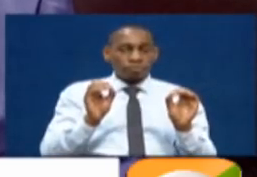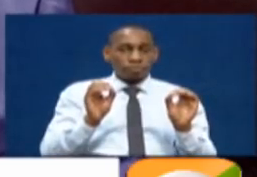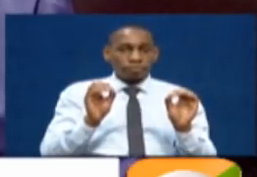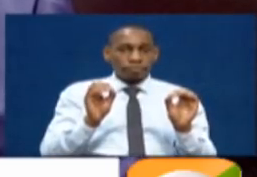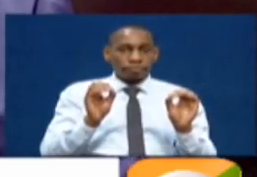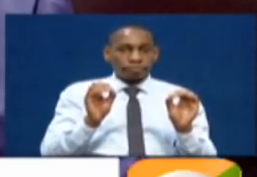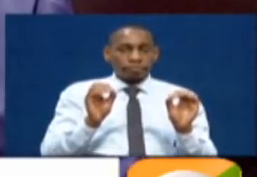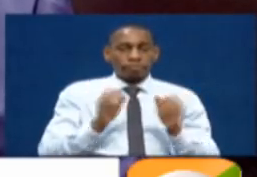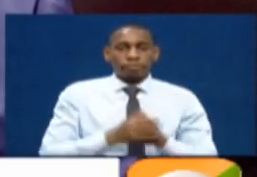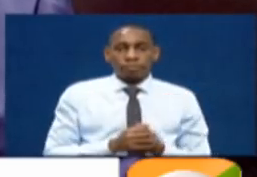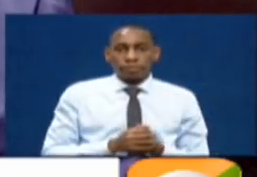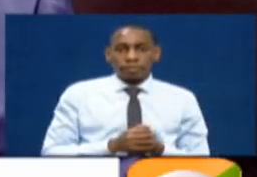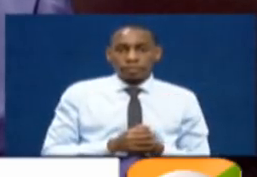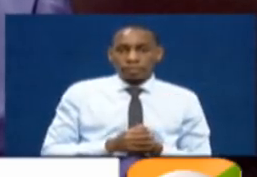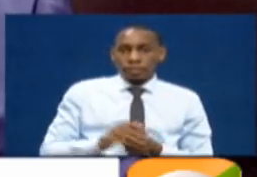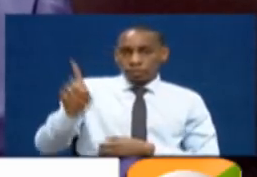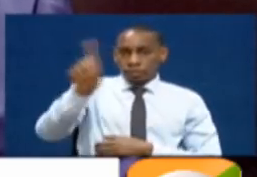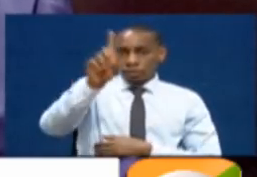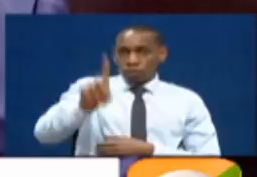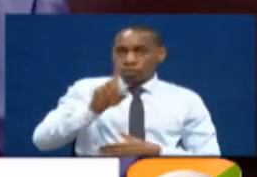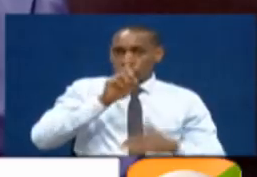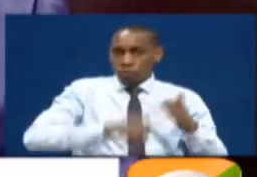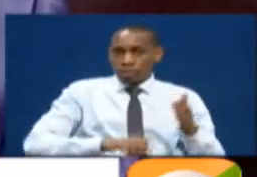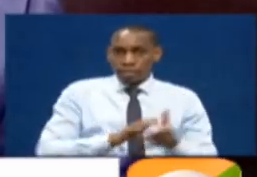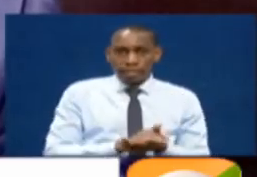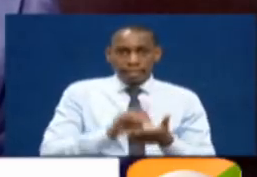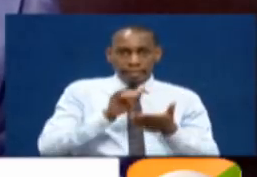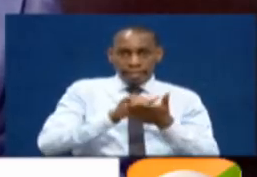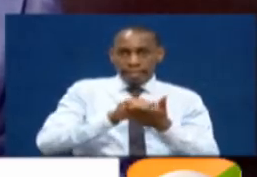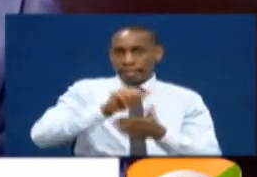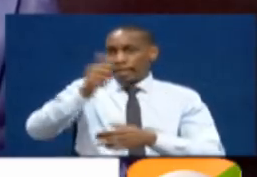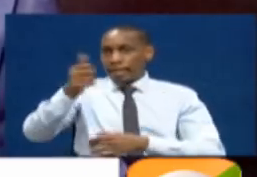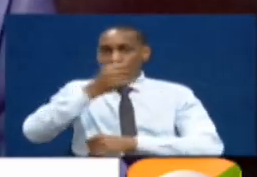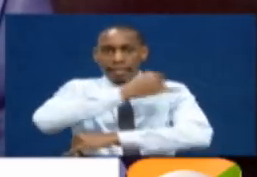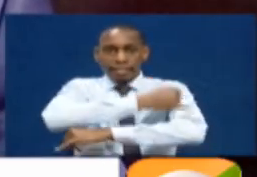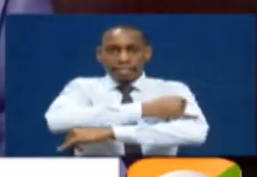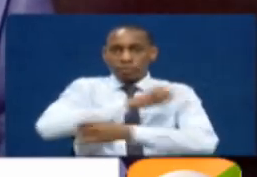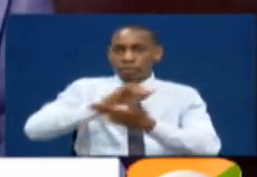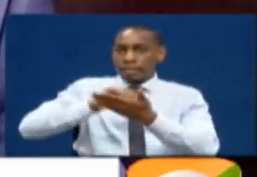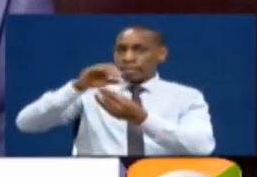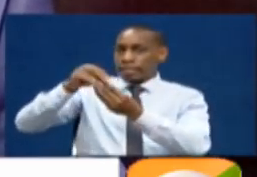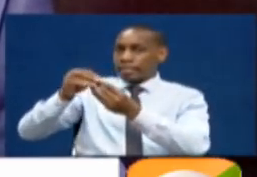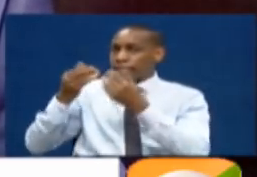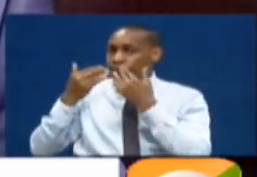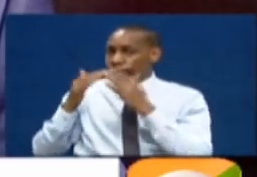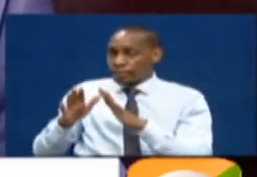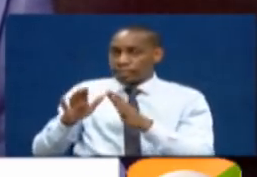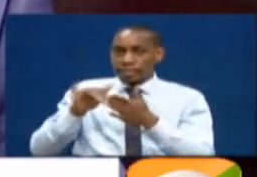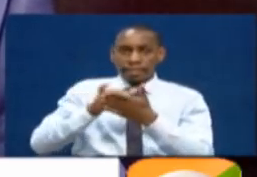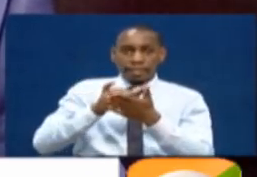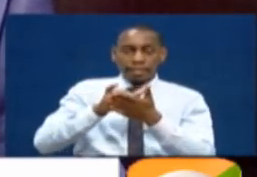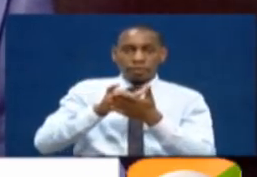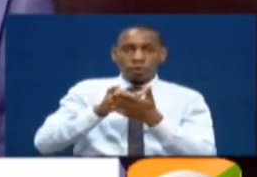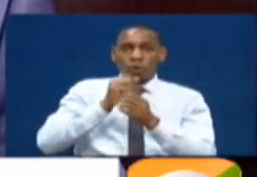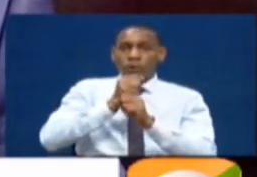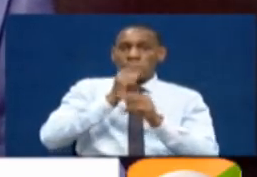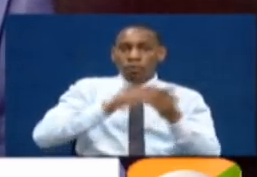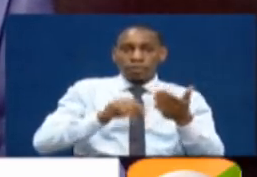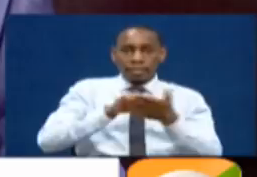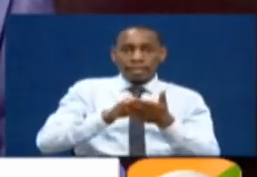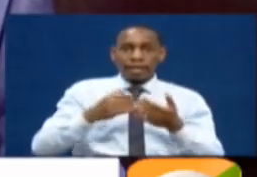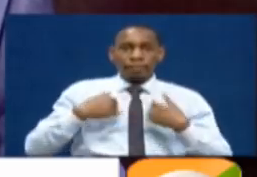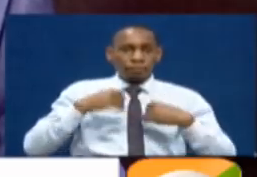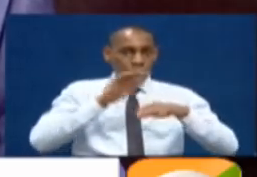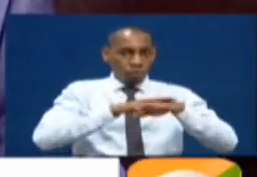were. And the question has been that these other institutions that we created to ensure that there's prudent